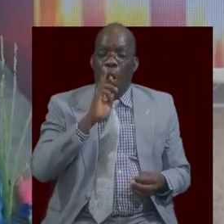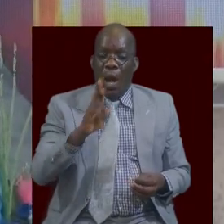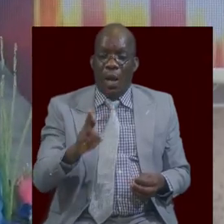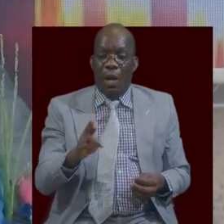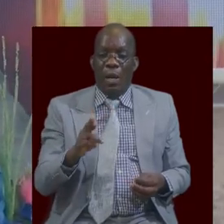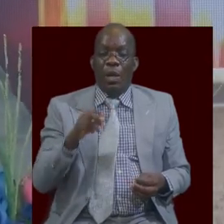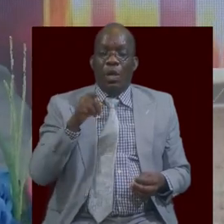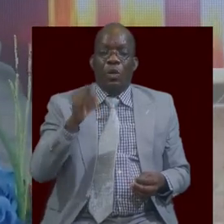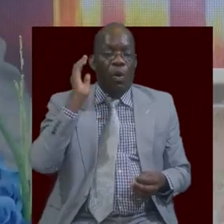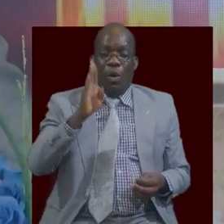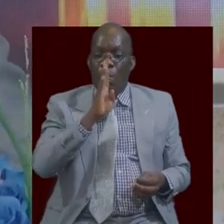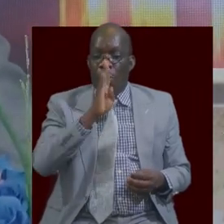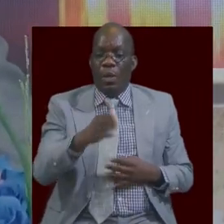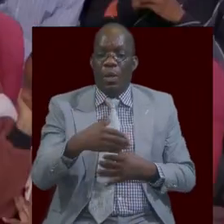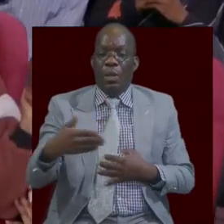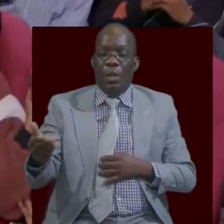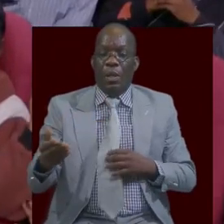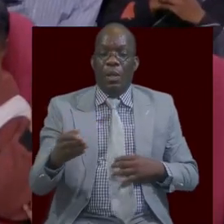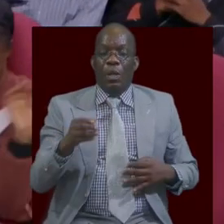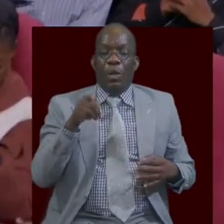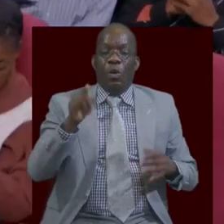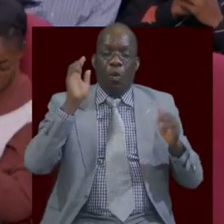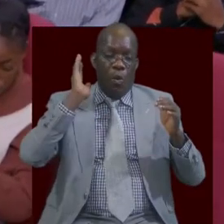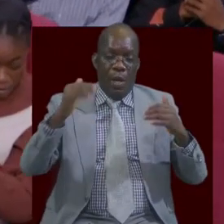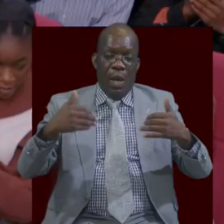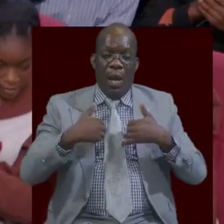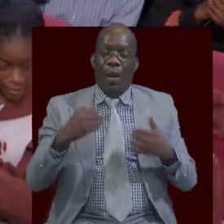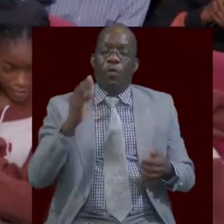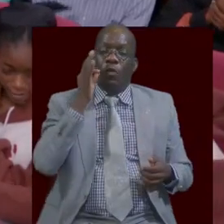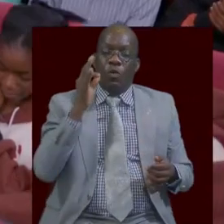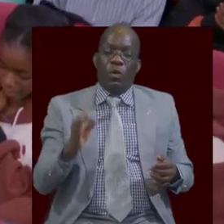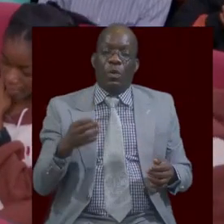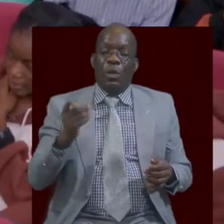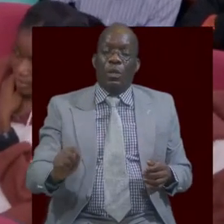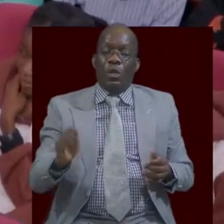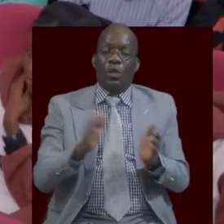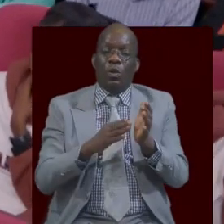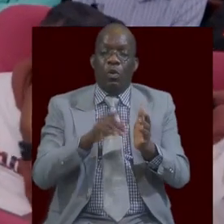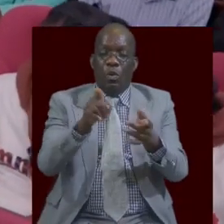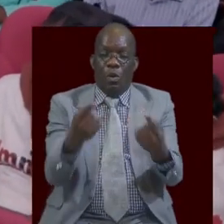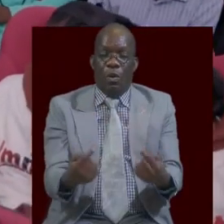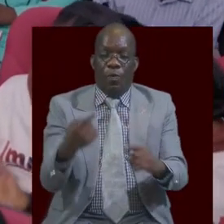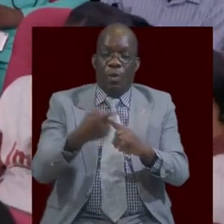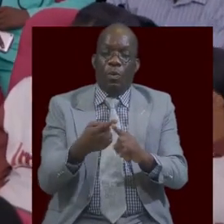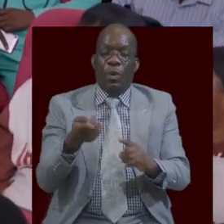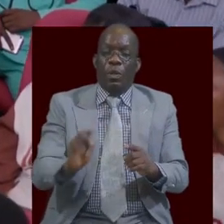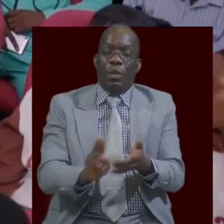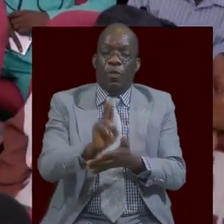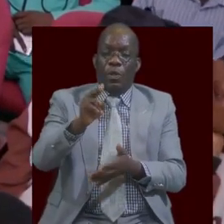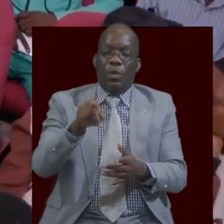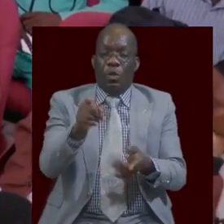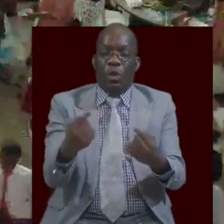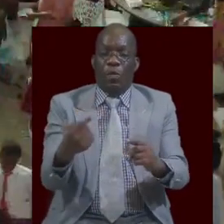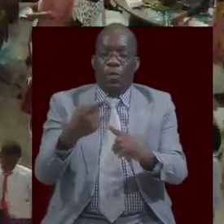there and you'll bear fruit. The college you come from, university you come from, the school you come from,